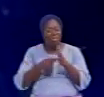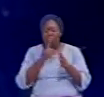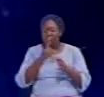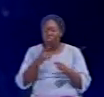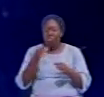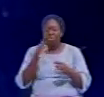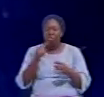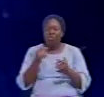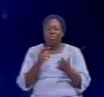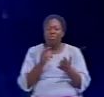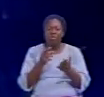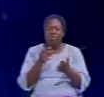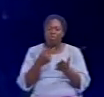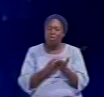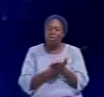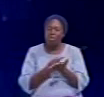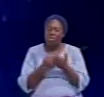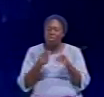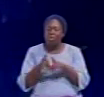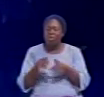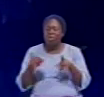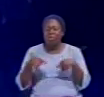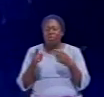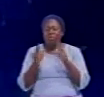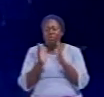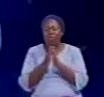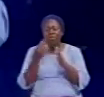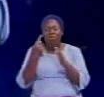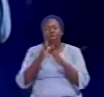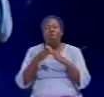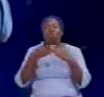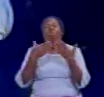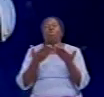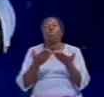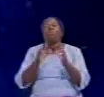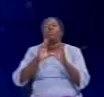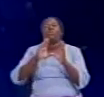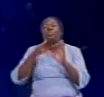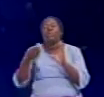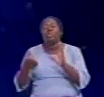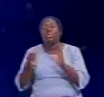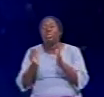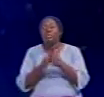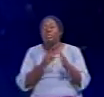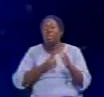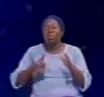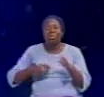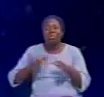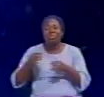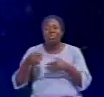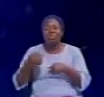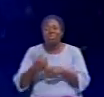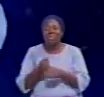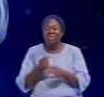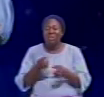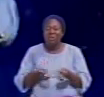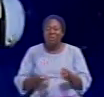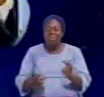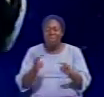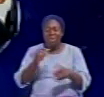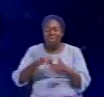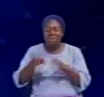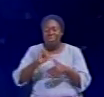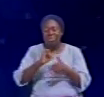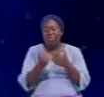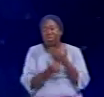the gospel. We're going to pray for open doors, that God will bring open doors to those countries, that the